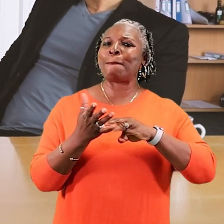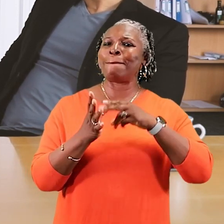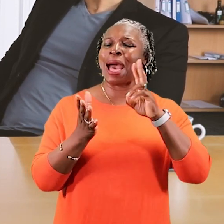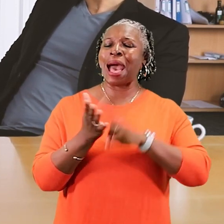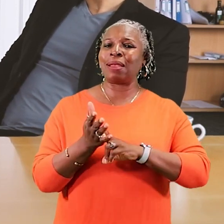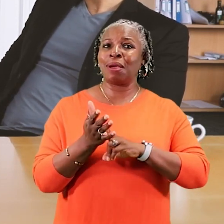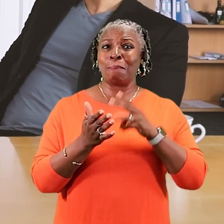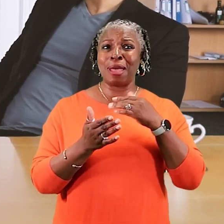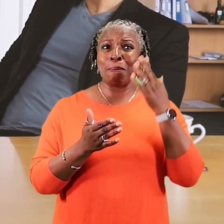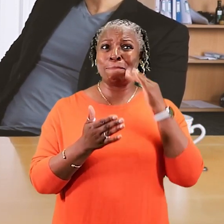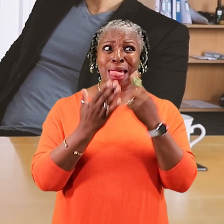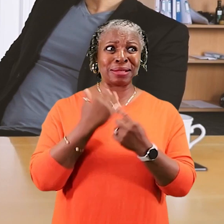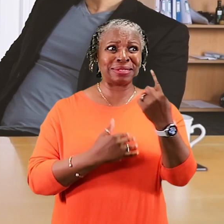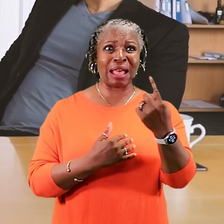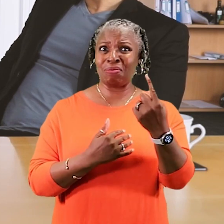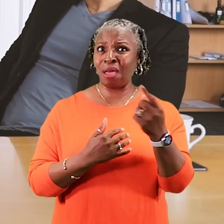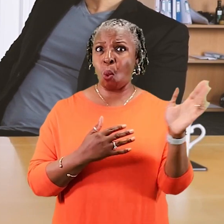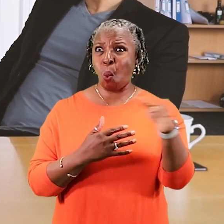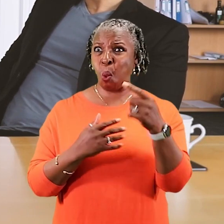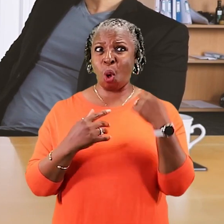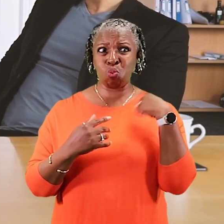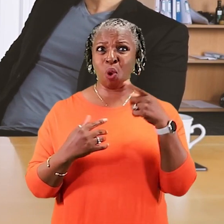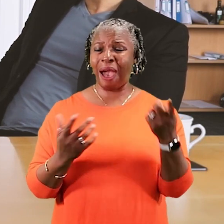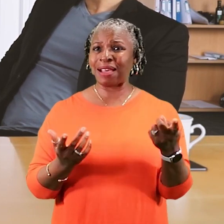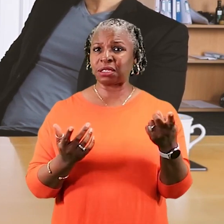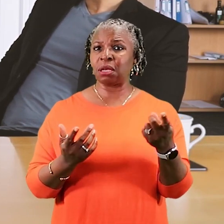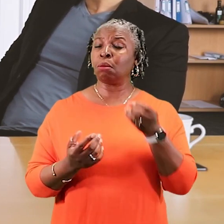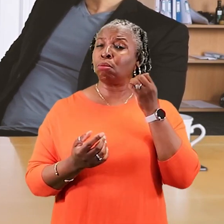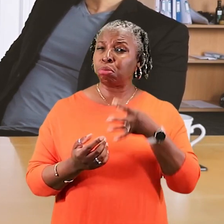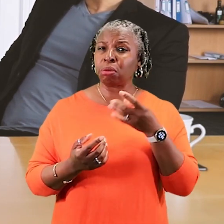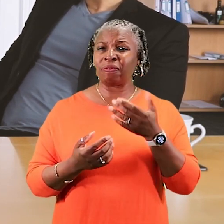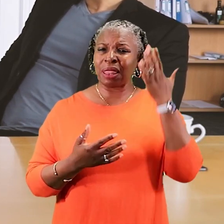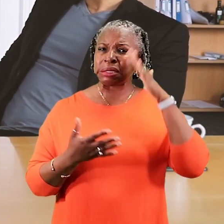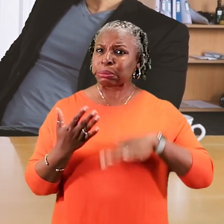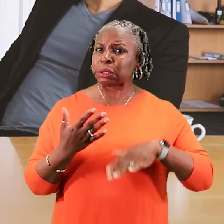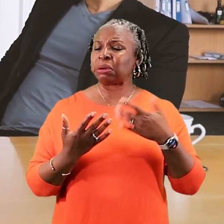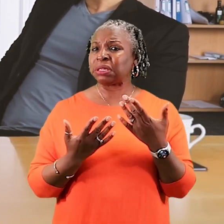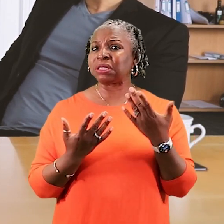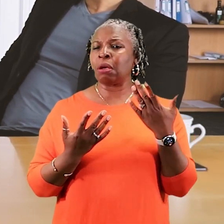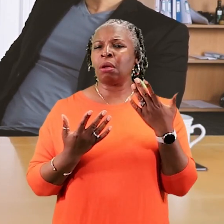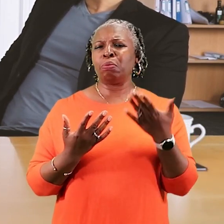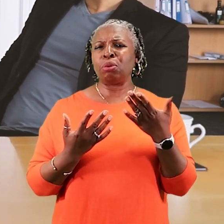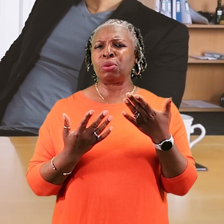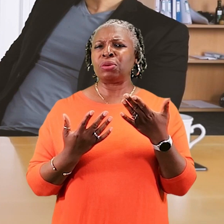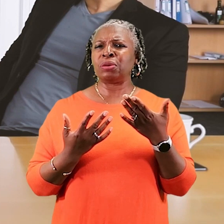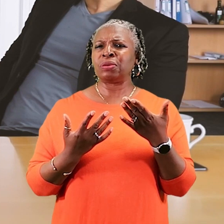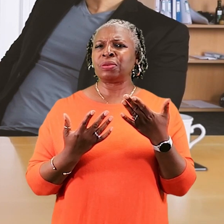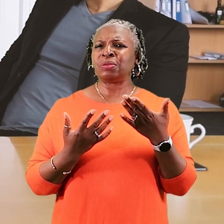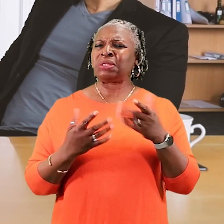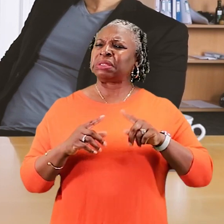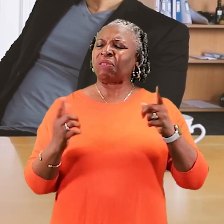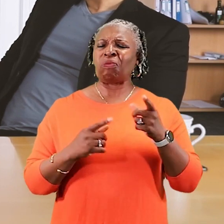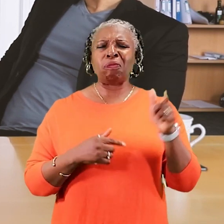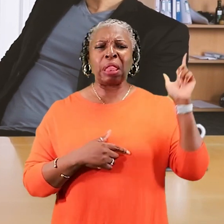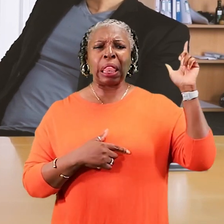black girl on the island. You would think that would be an awful experience, but actually it was it was kind of so rough